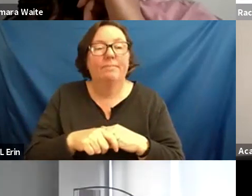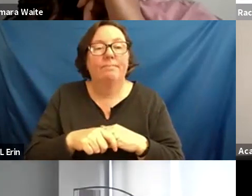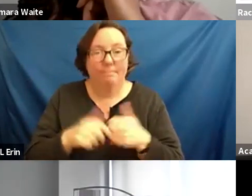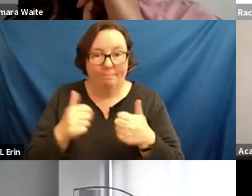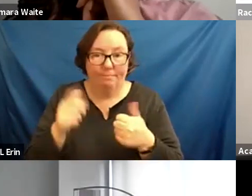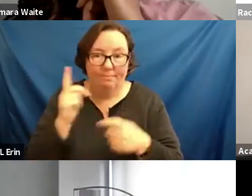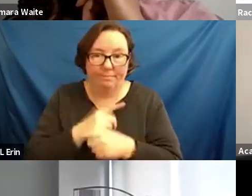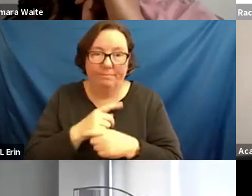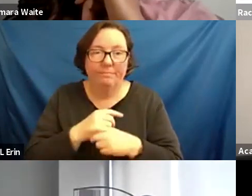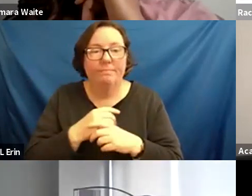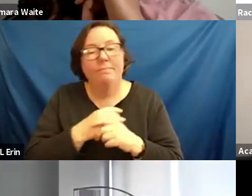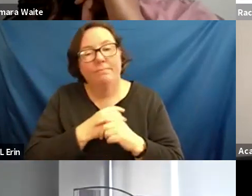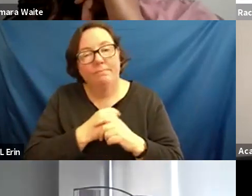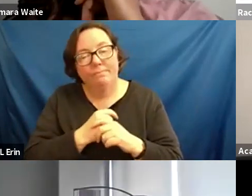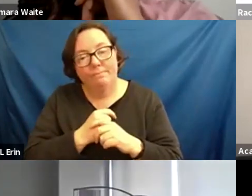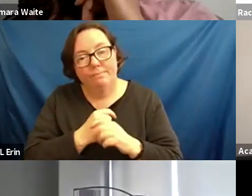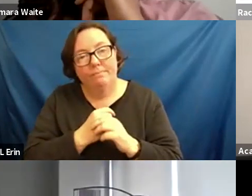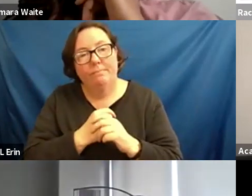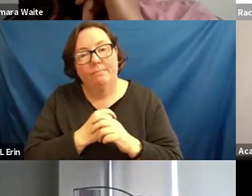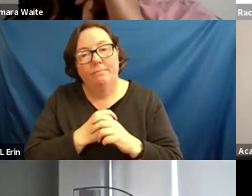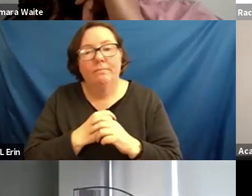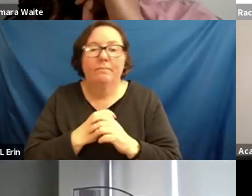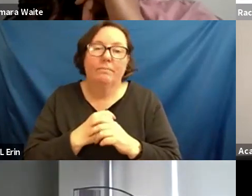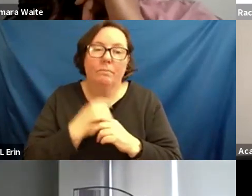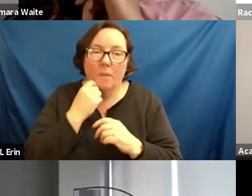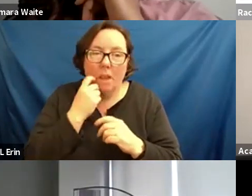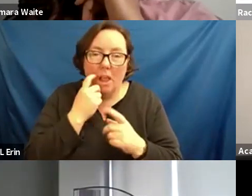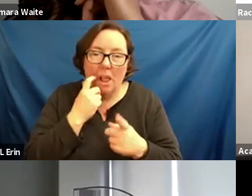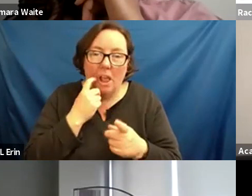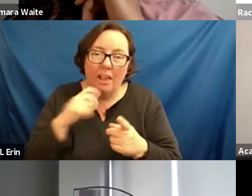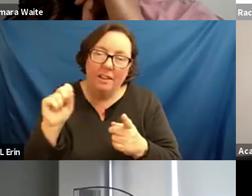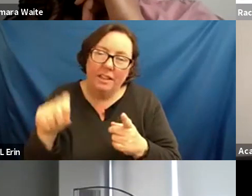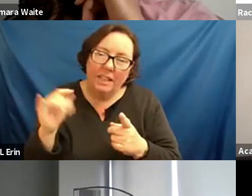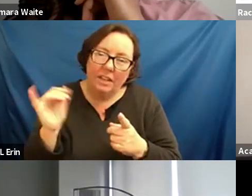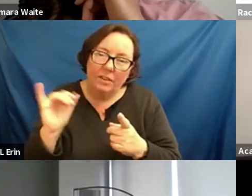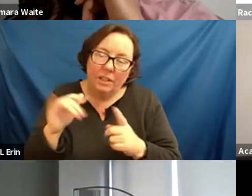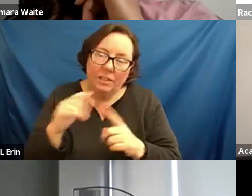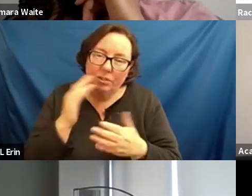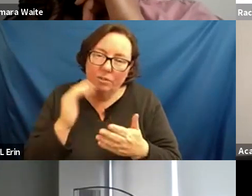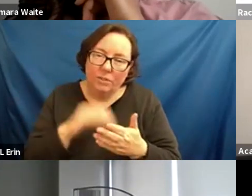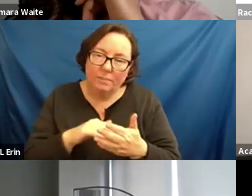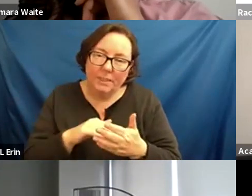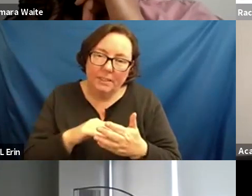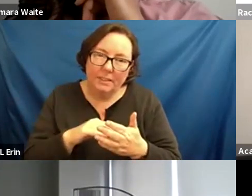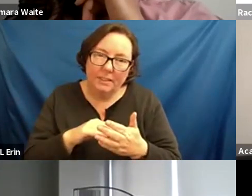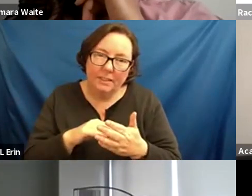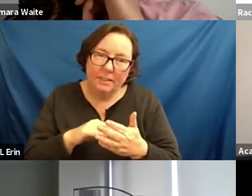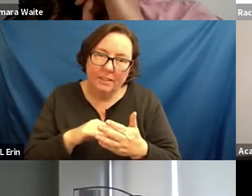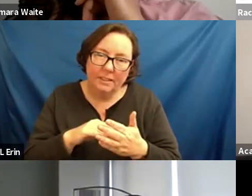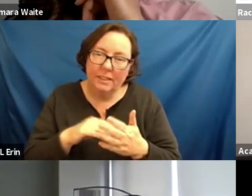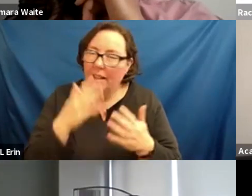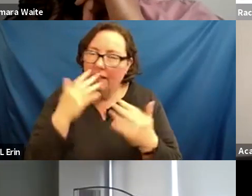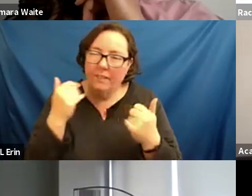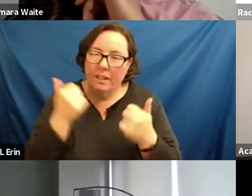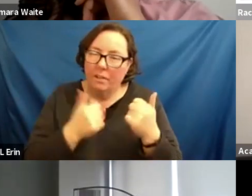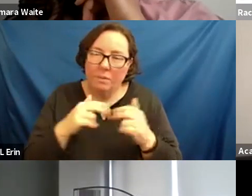Yes. Okay, thank you. Could you also repeat, I forget which slide